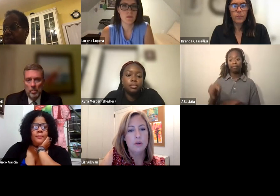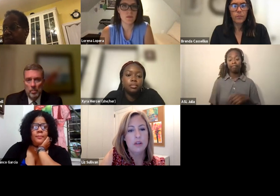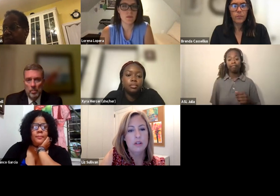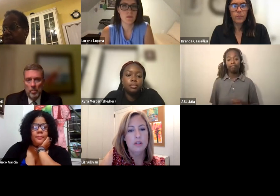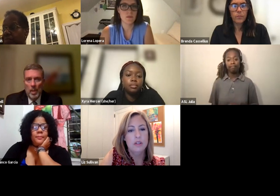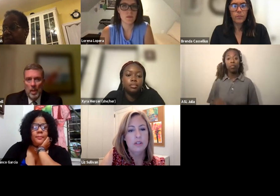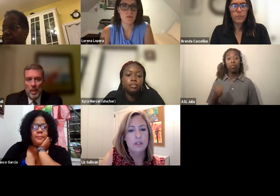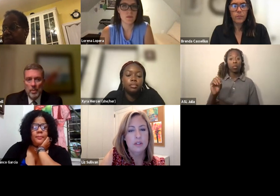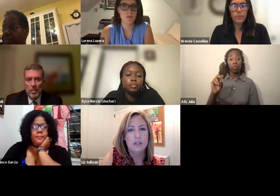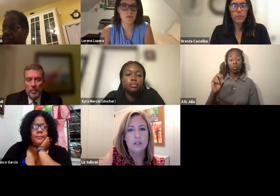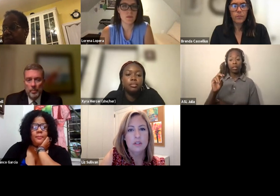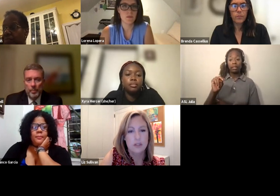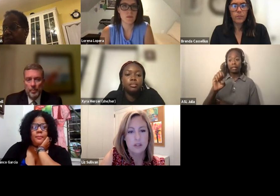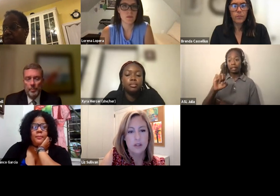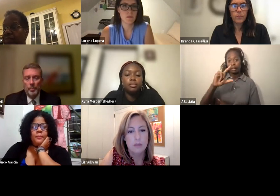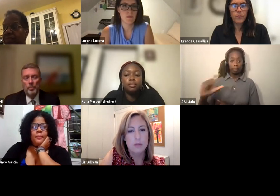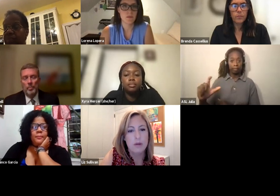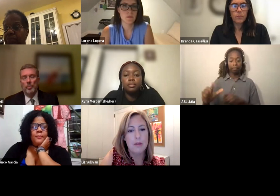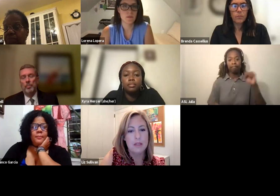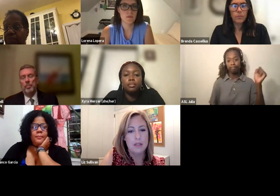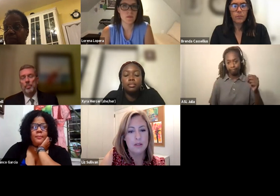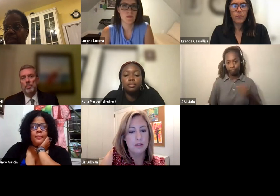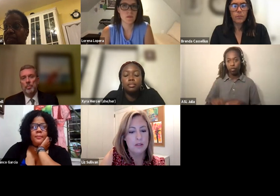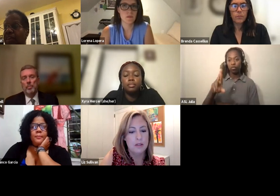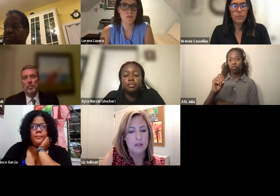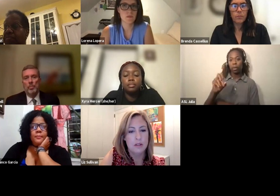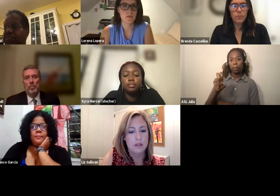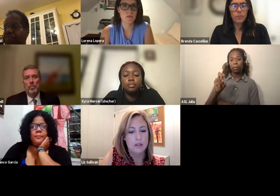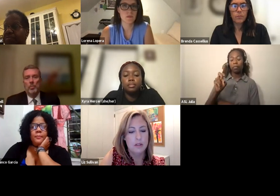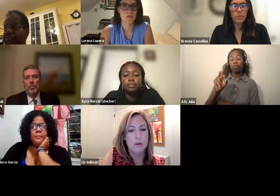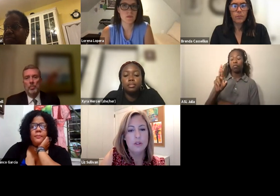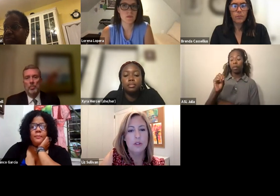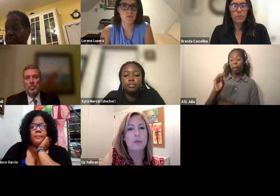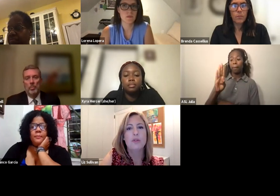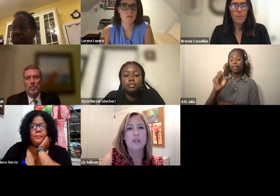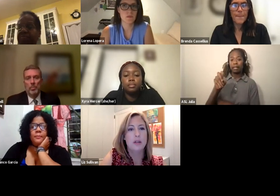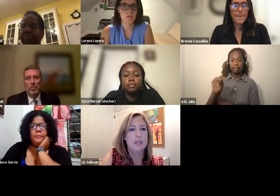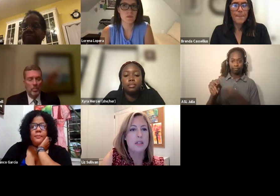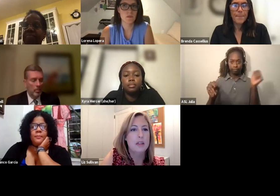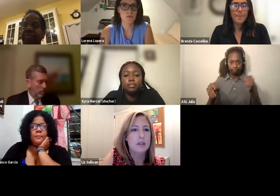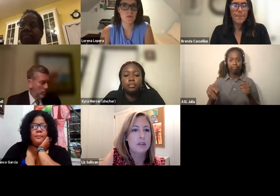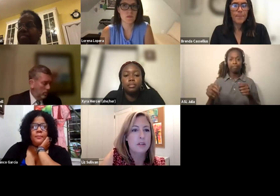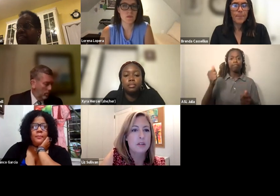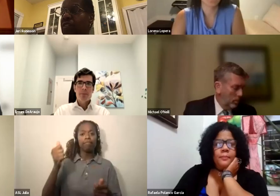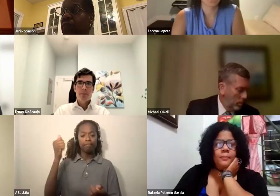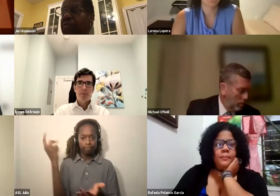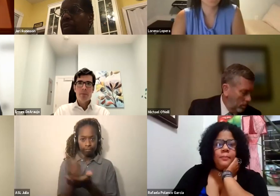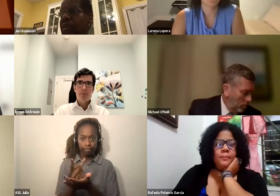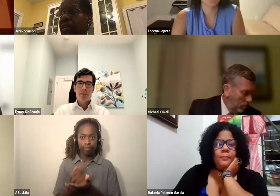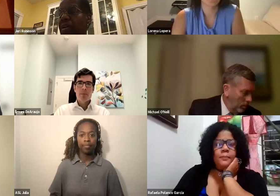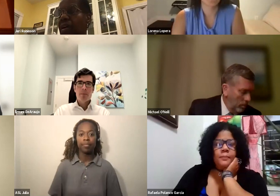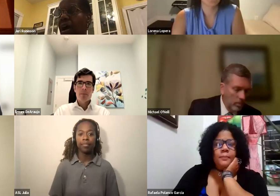mr o'neal yes ms robinson yes the motion is approved unanimously thank